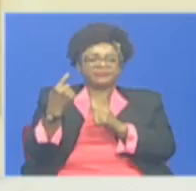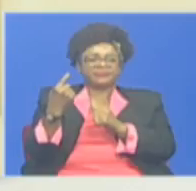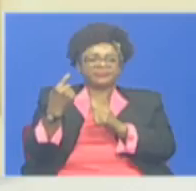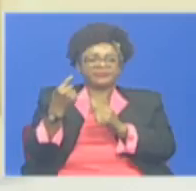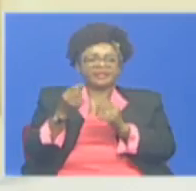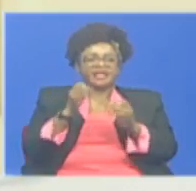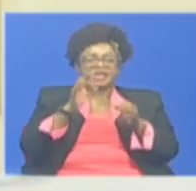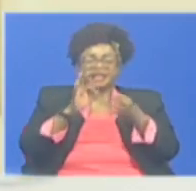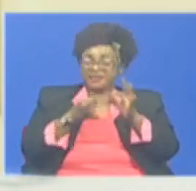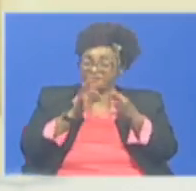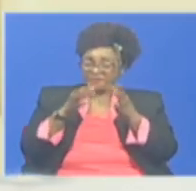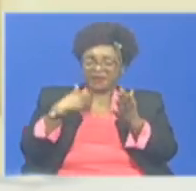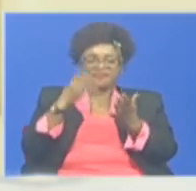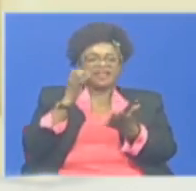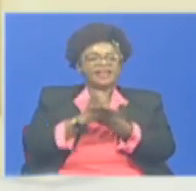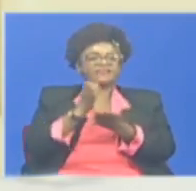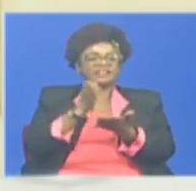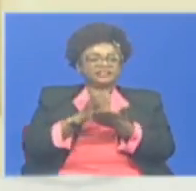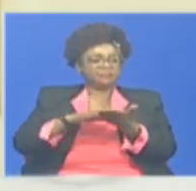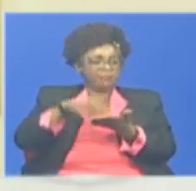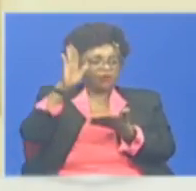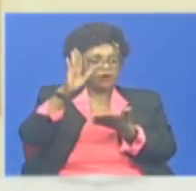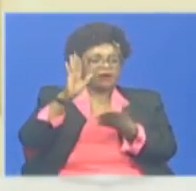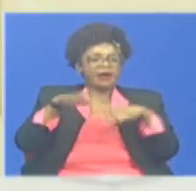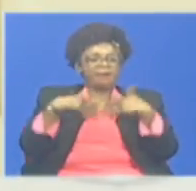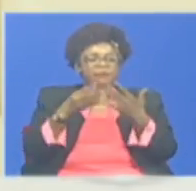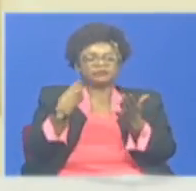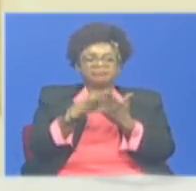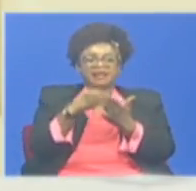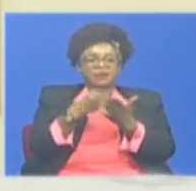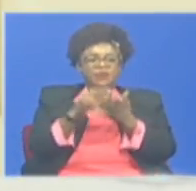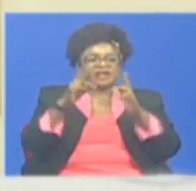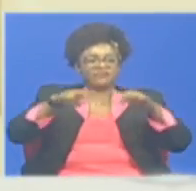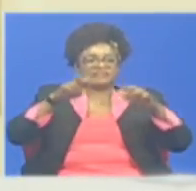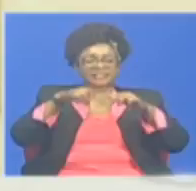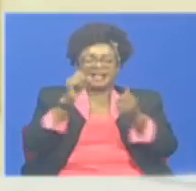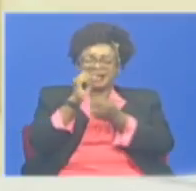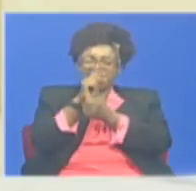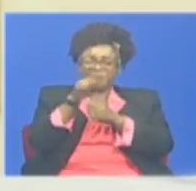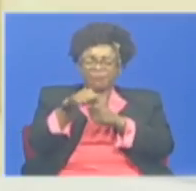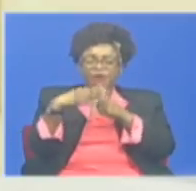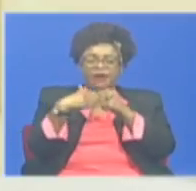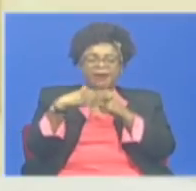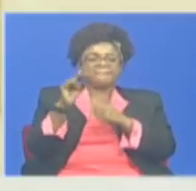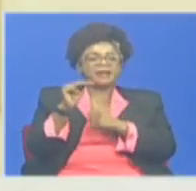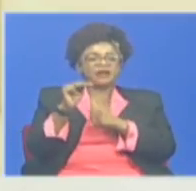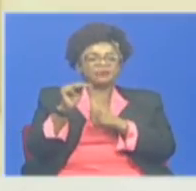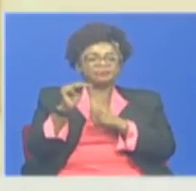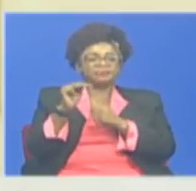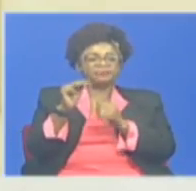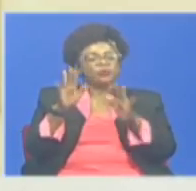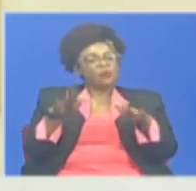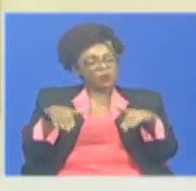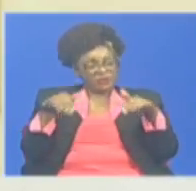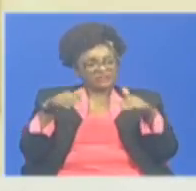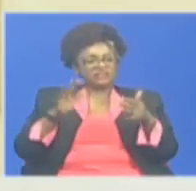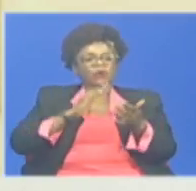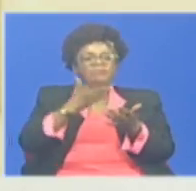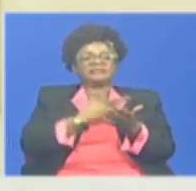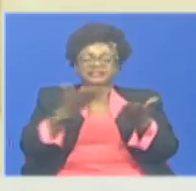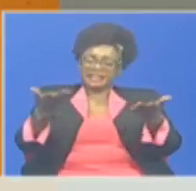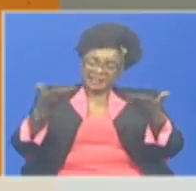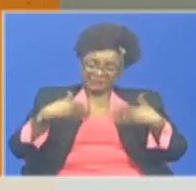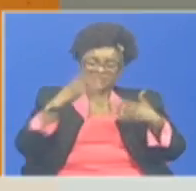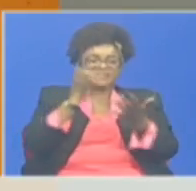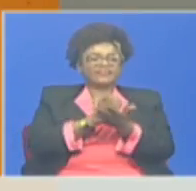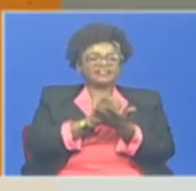saidi kuhusiana na pesa ambazo tuna investigate ambazo ni 11.9 million And then tunamngoja pia kwa committee agoja atupatie hiyo